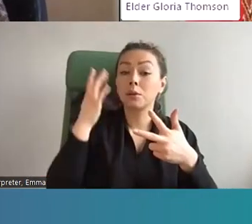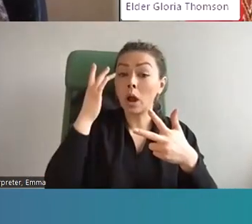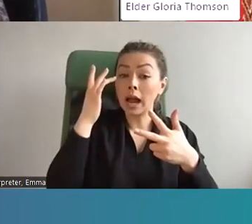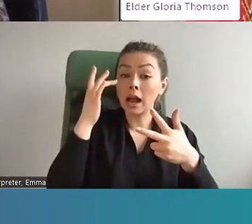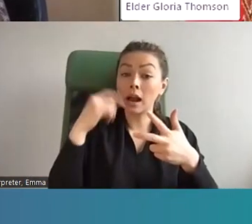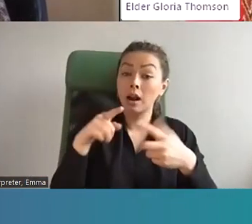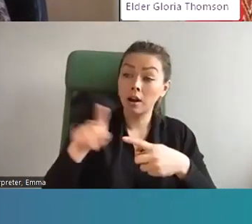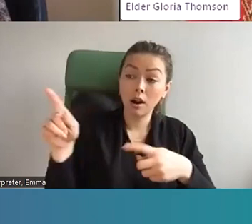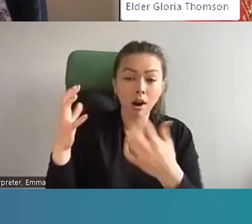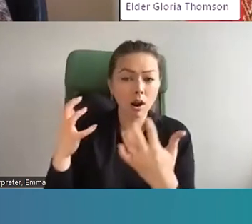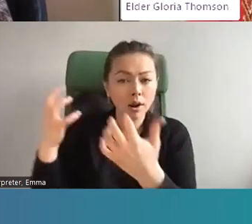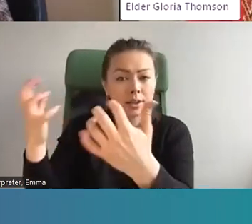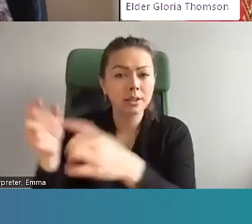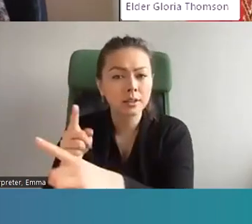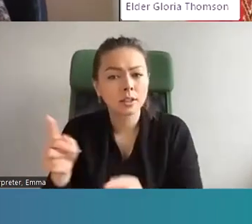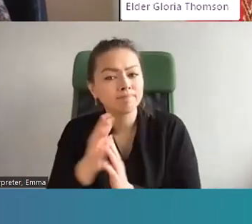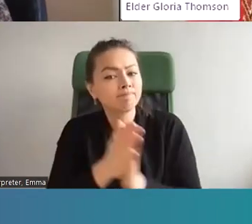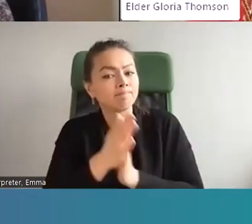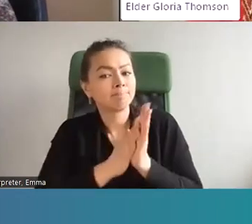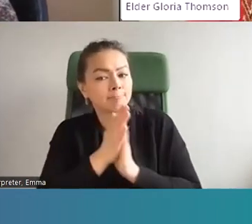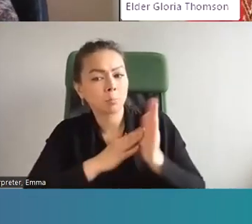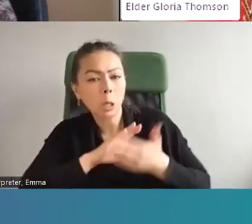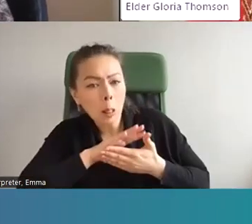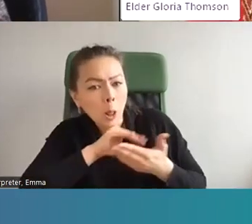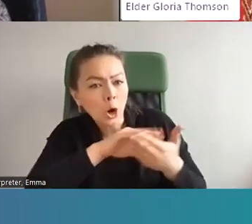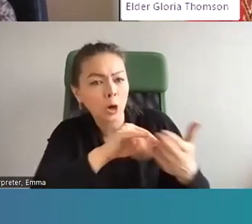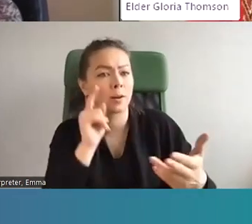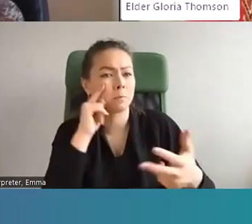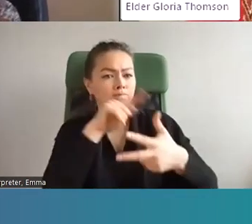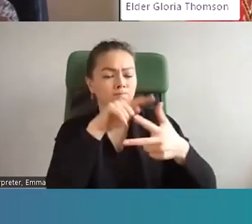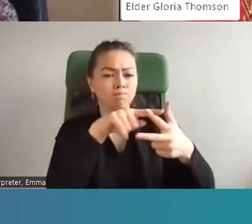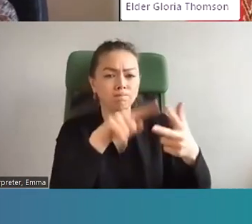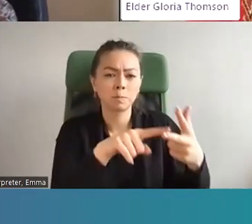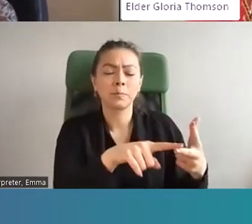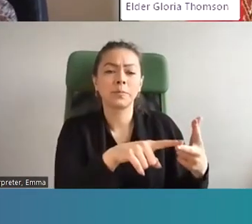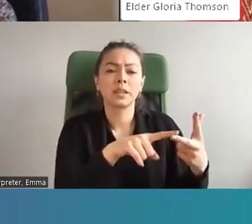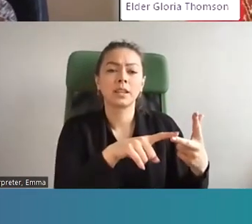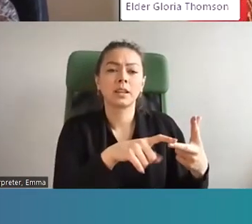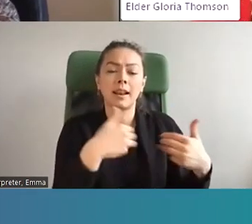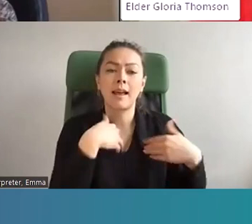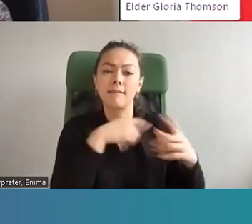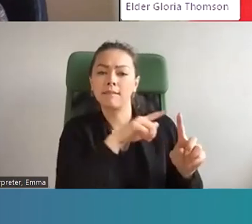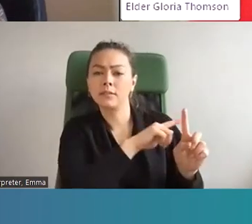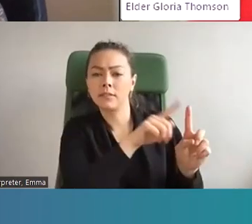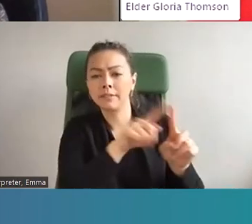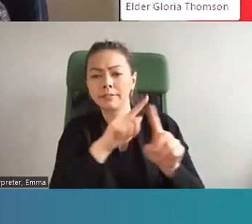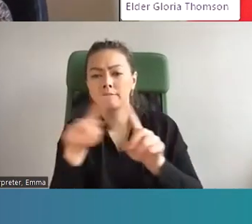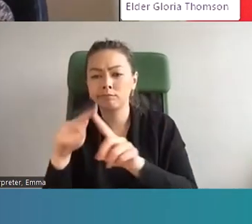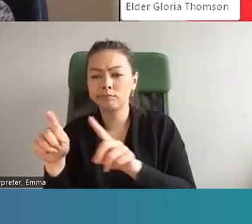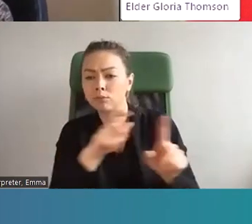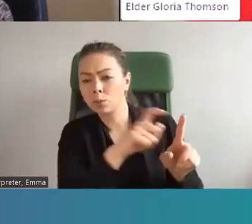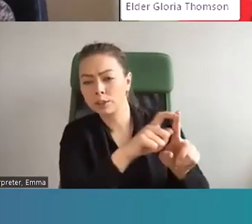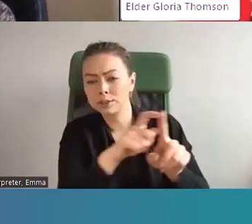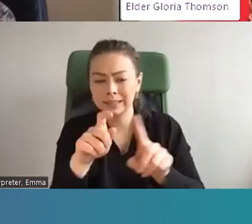I think a lot of people want to learn about these, and there's obviously the different kinds of terminologies